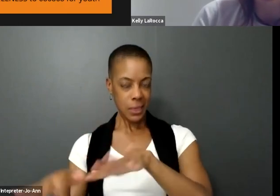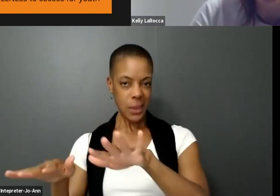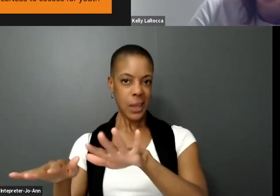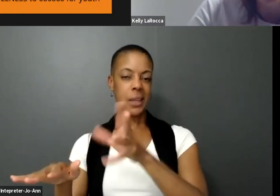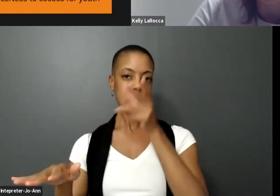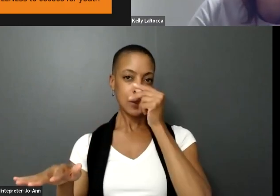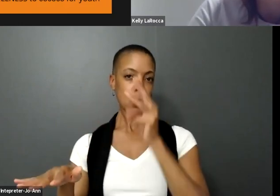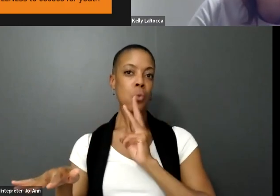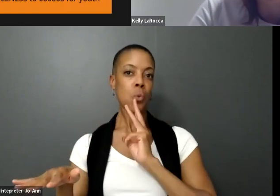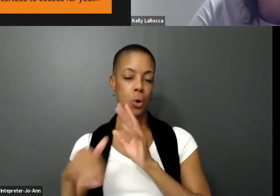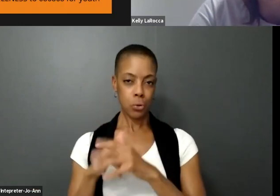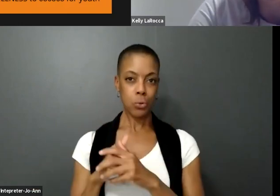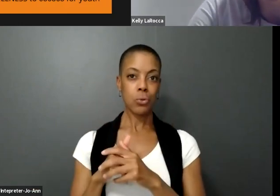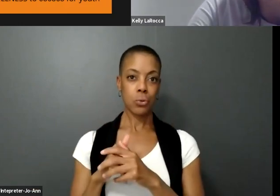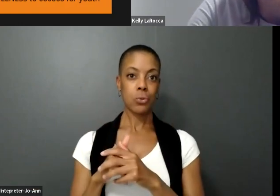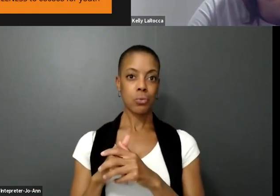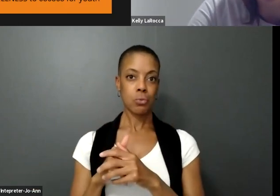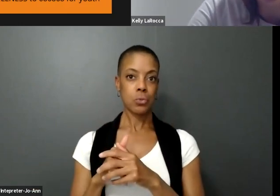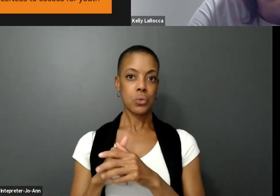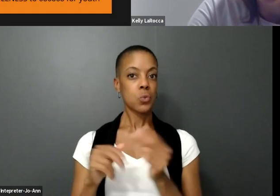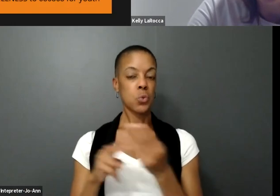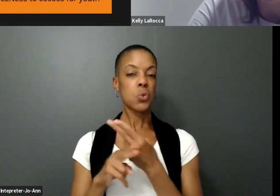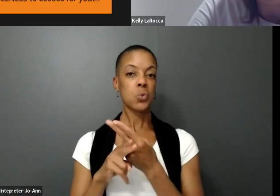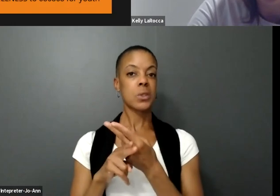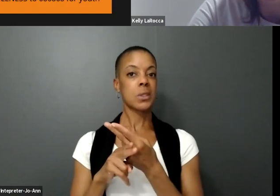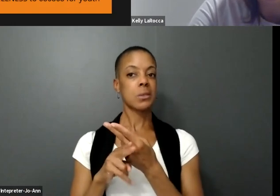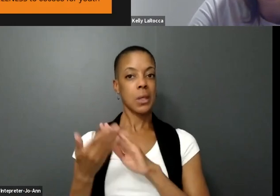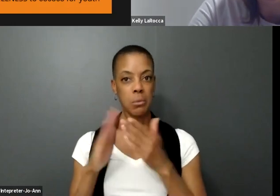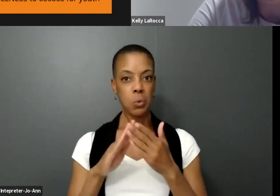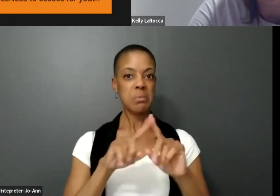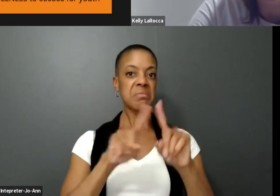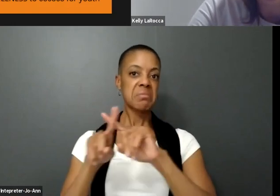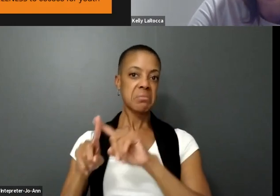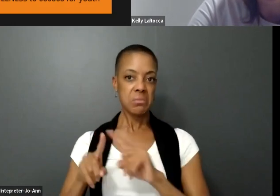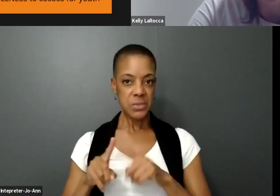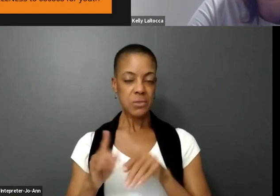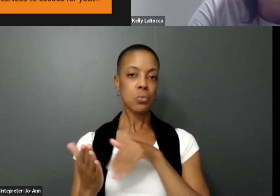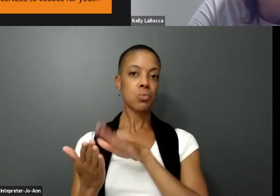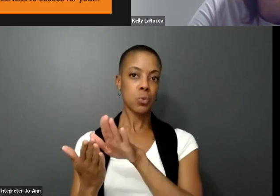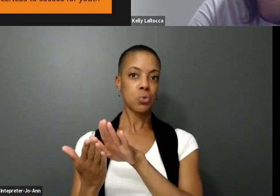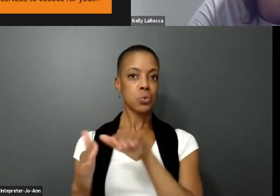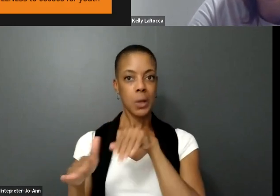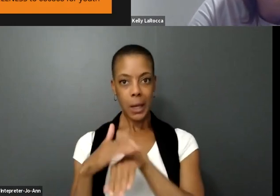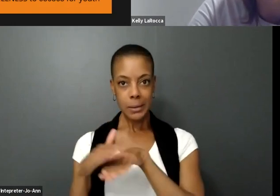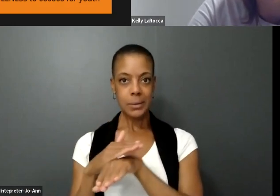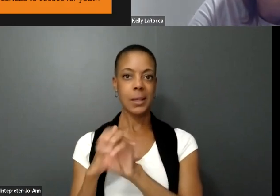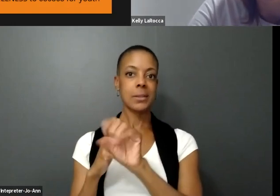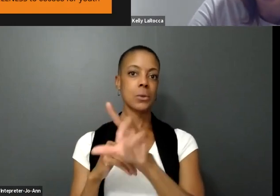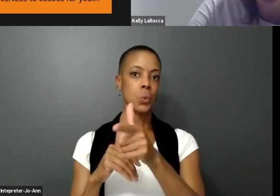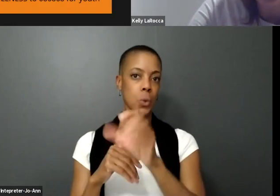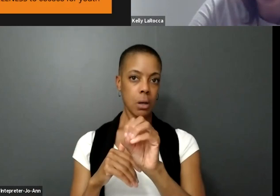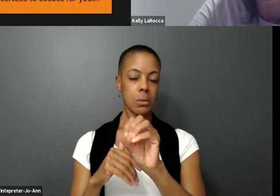the island and are using that as a community in different ways to access Scugog, Lake